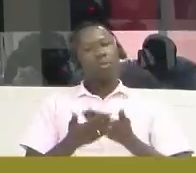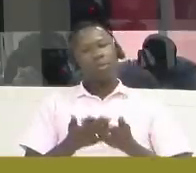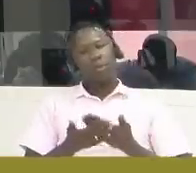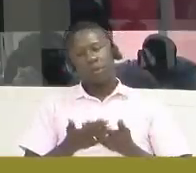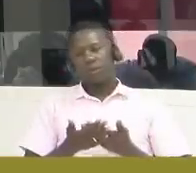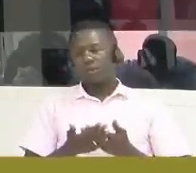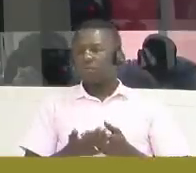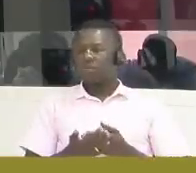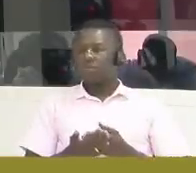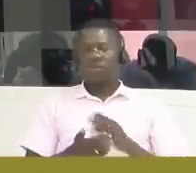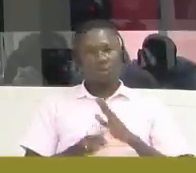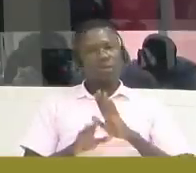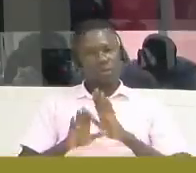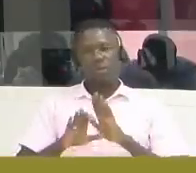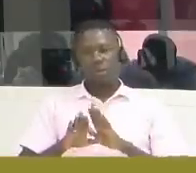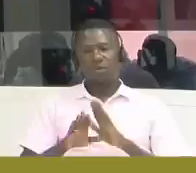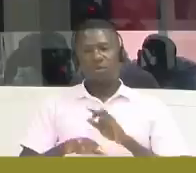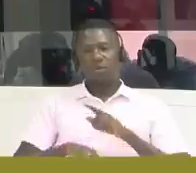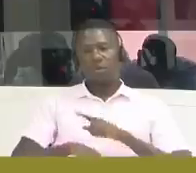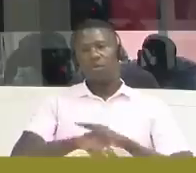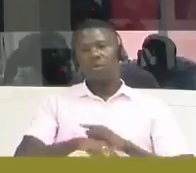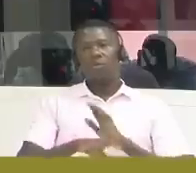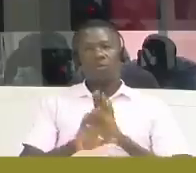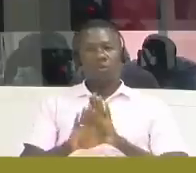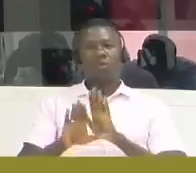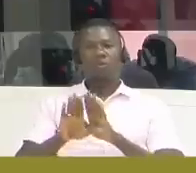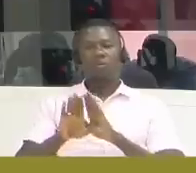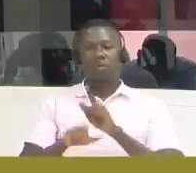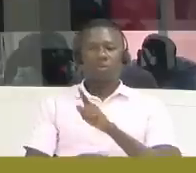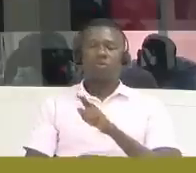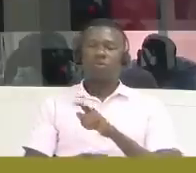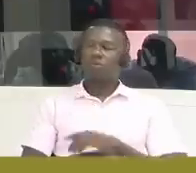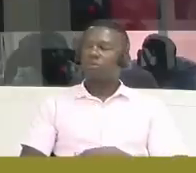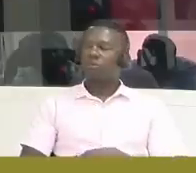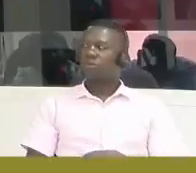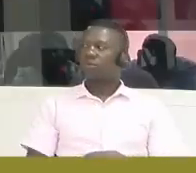Just take your time. We'll be waiting for you.